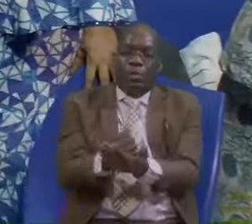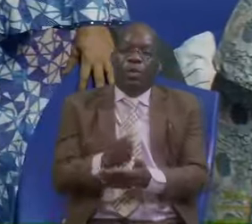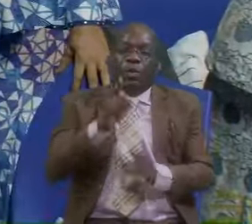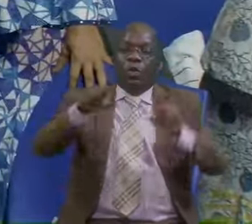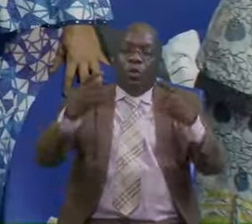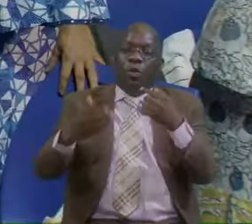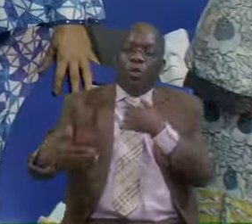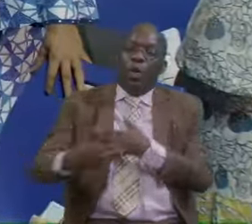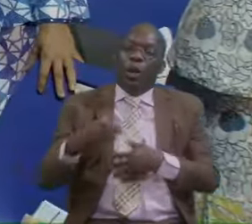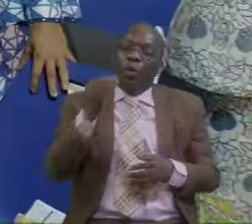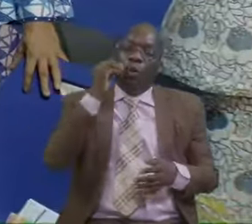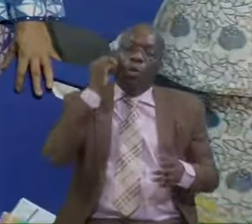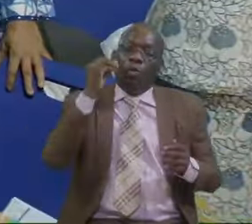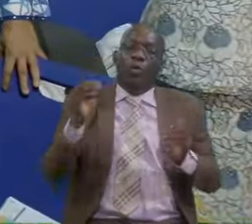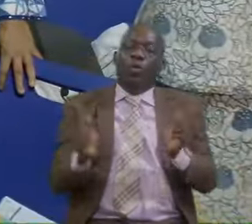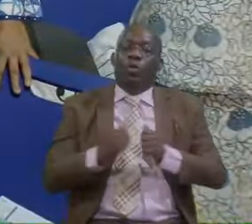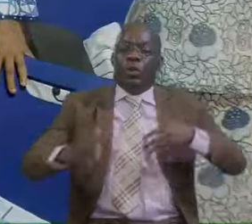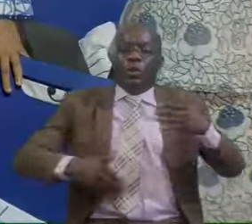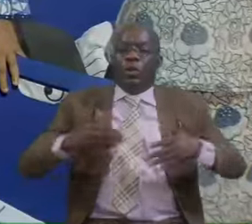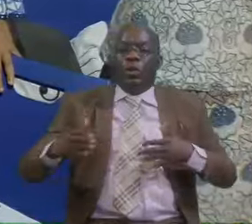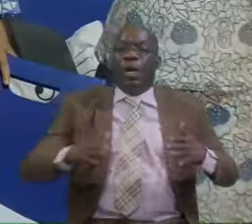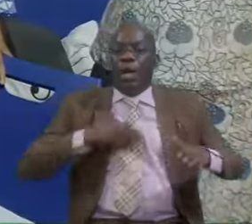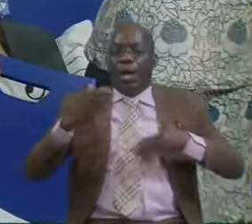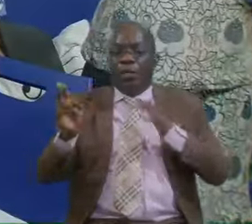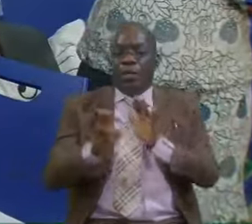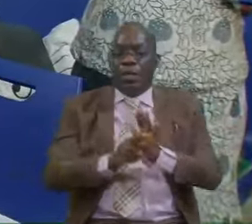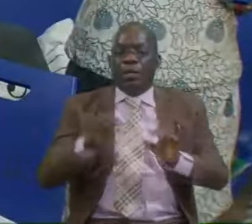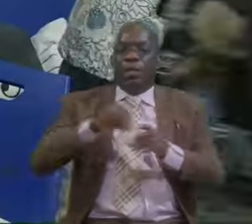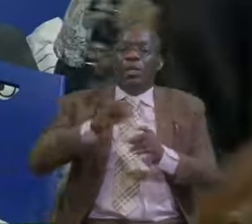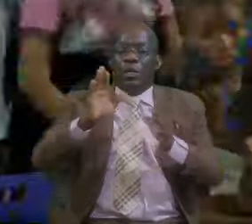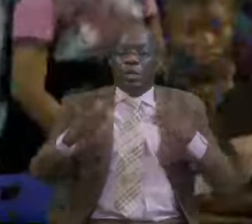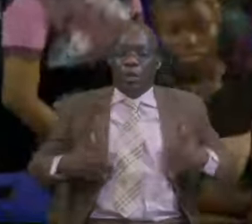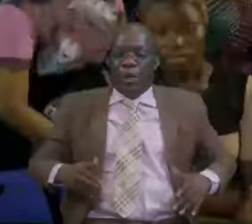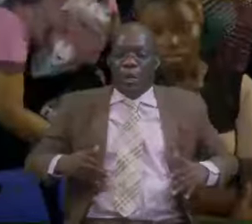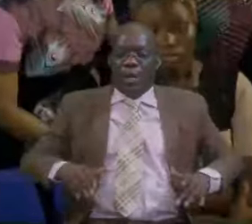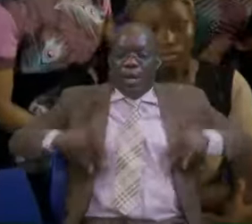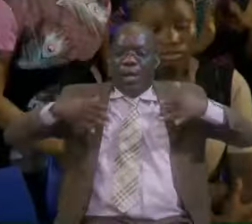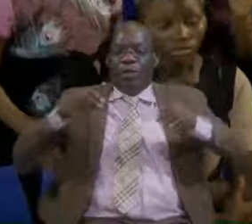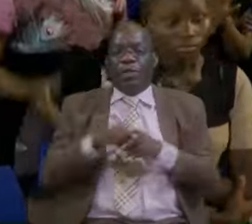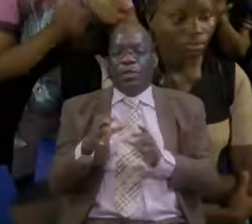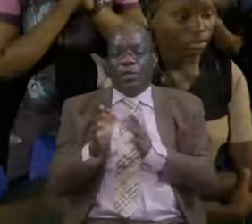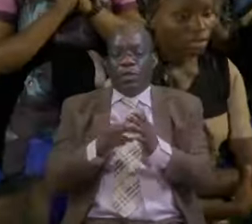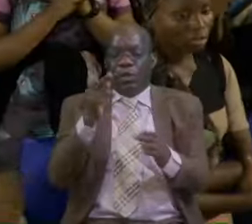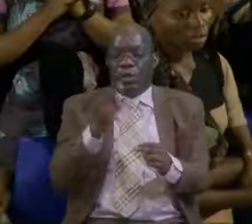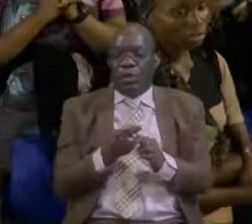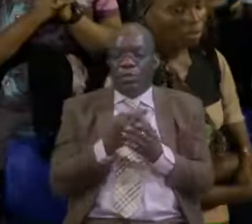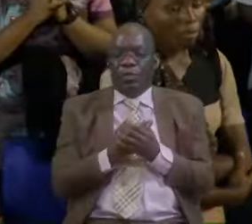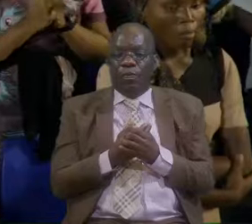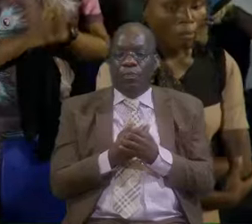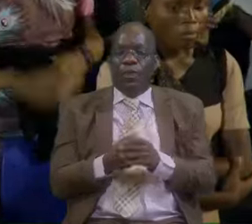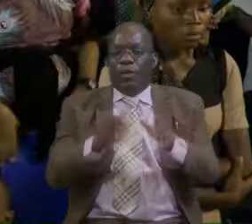with joy, excitement, happiness in your life, in Jesus' name.